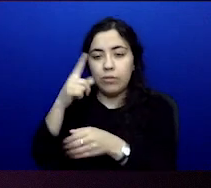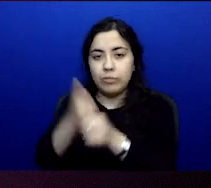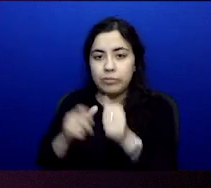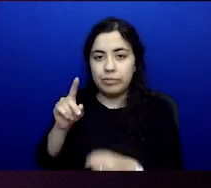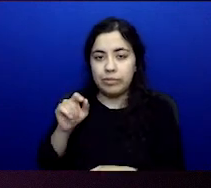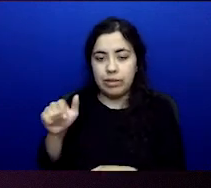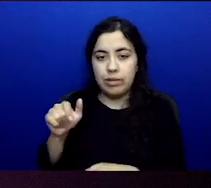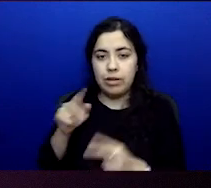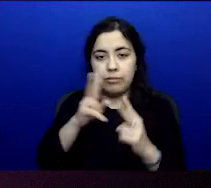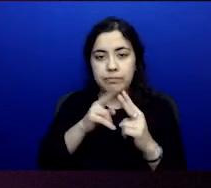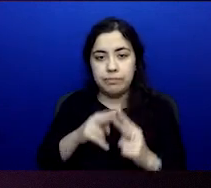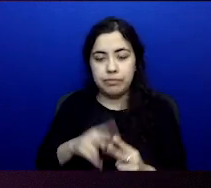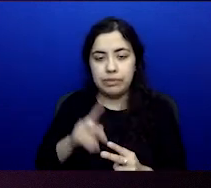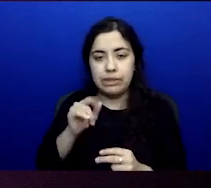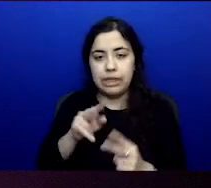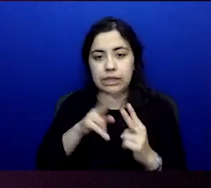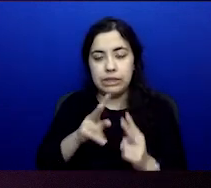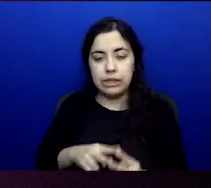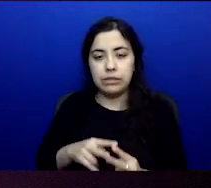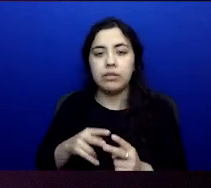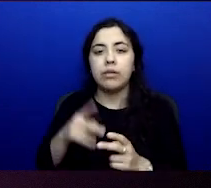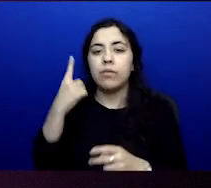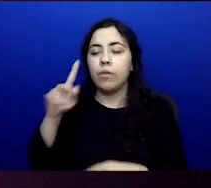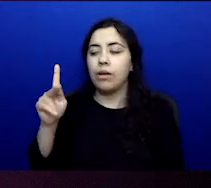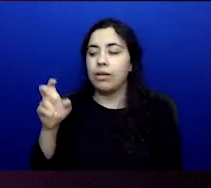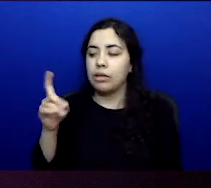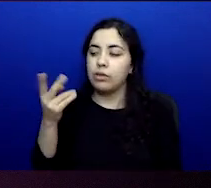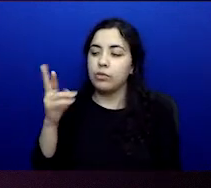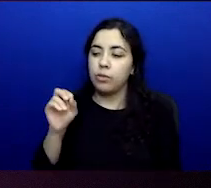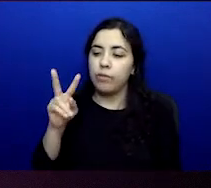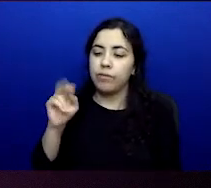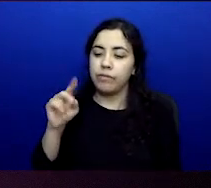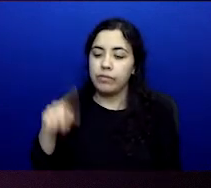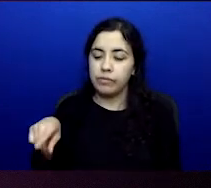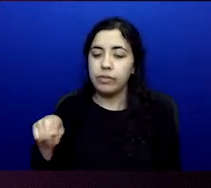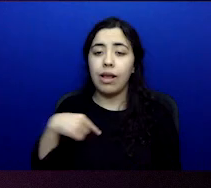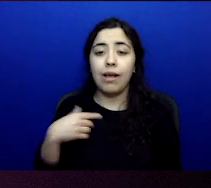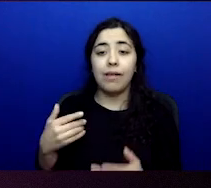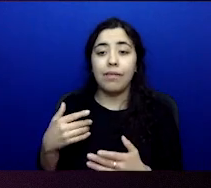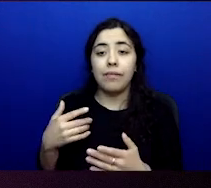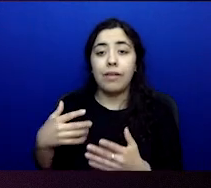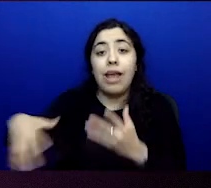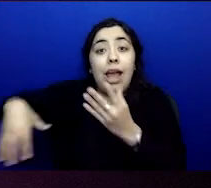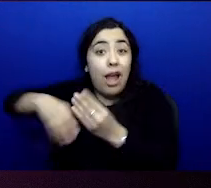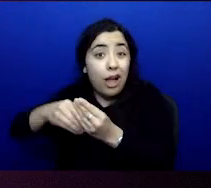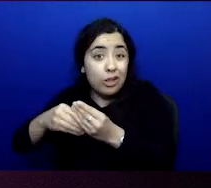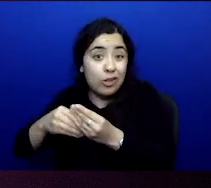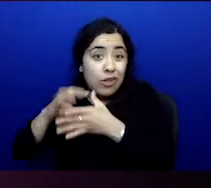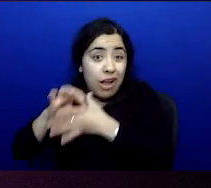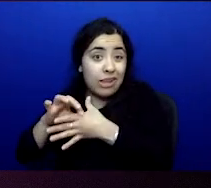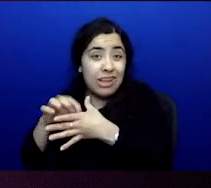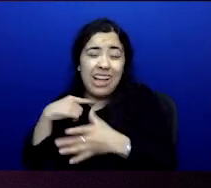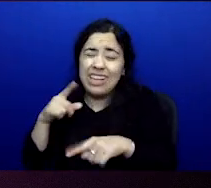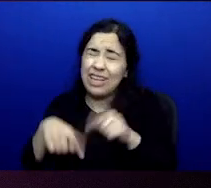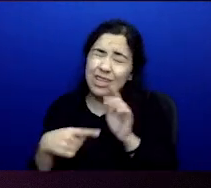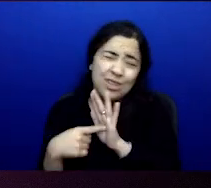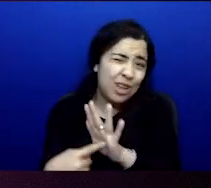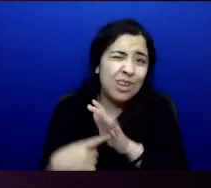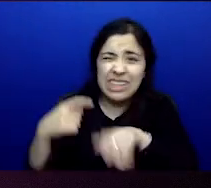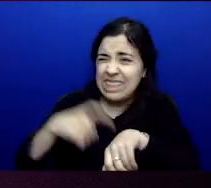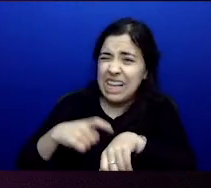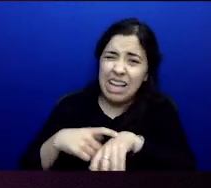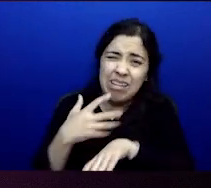data sets via a new UI developed on Kedro-viz. So I have a series of bonus content, which I cannot show you again in the interest of